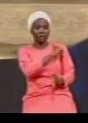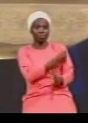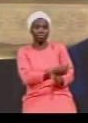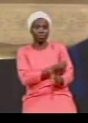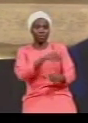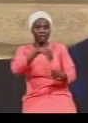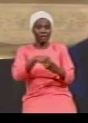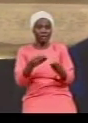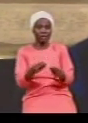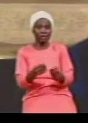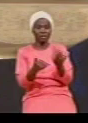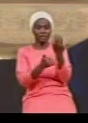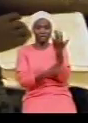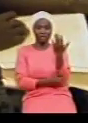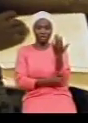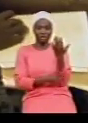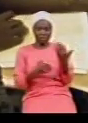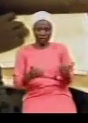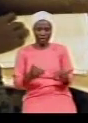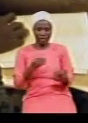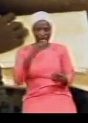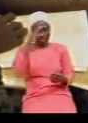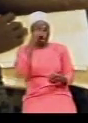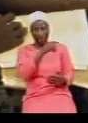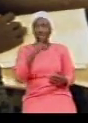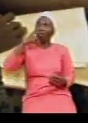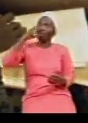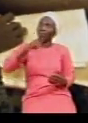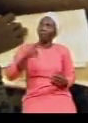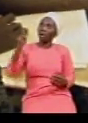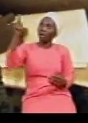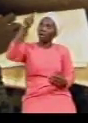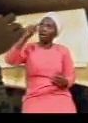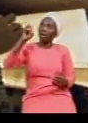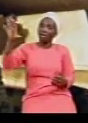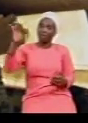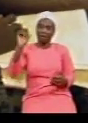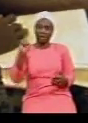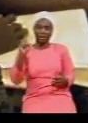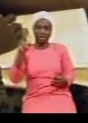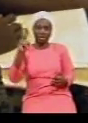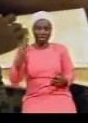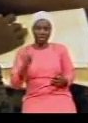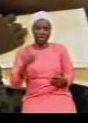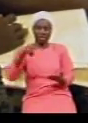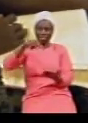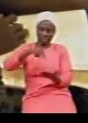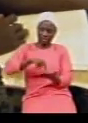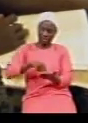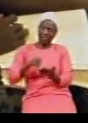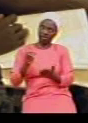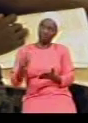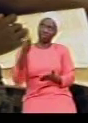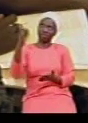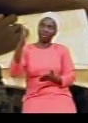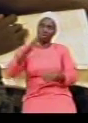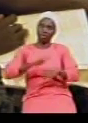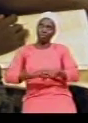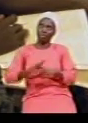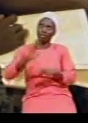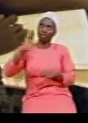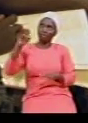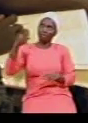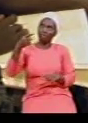spoke to the son, stand thou still upon Gibeon, and thou mourn in the valley